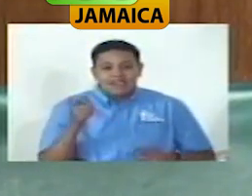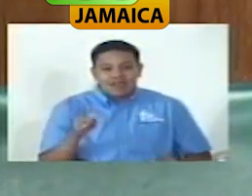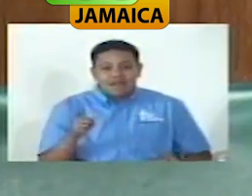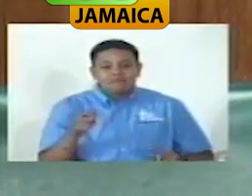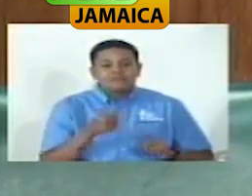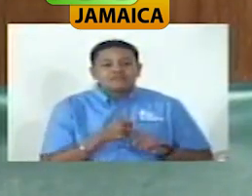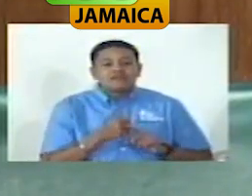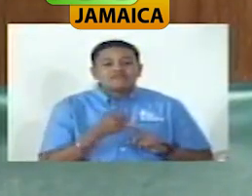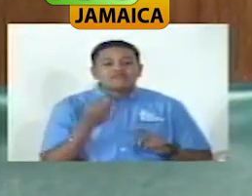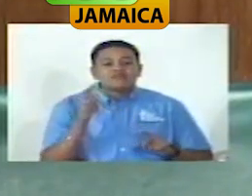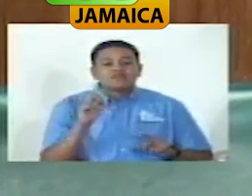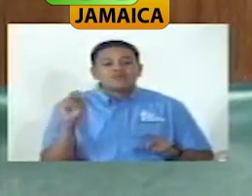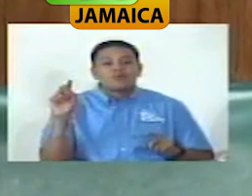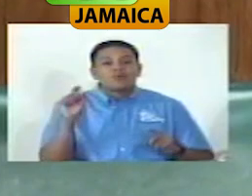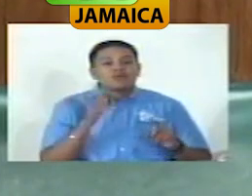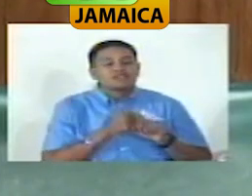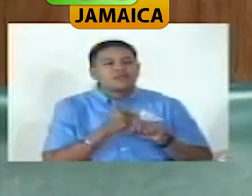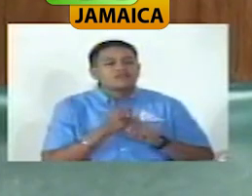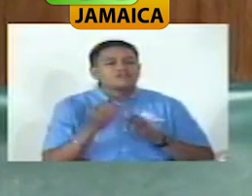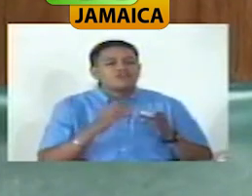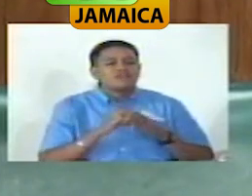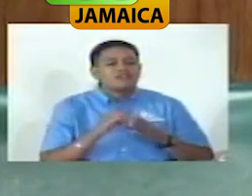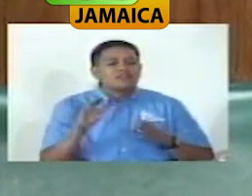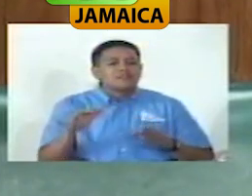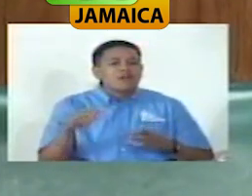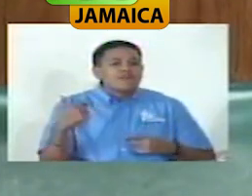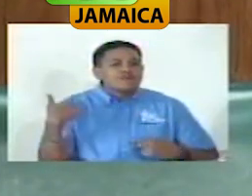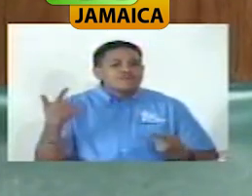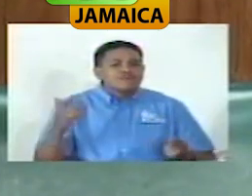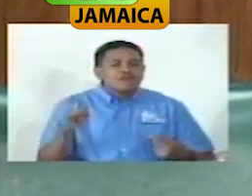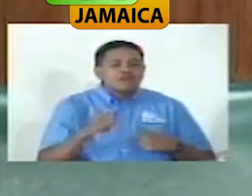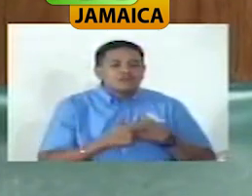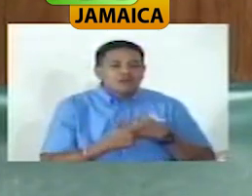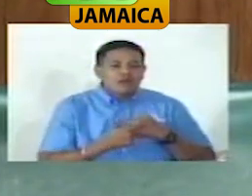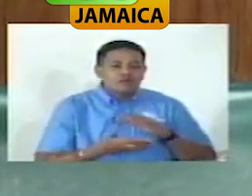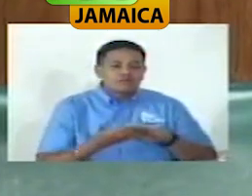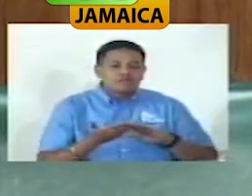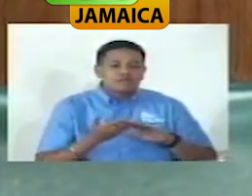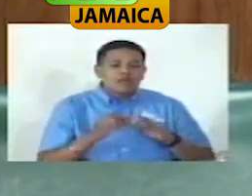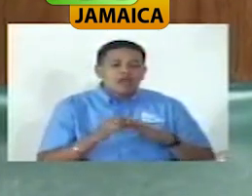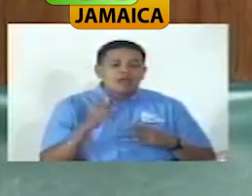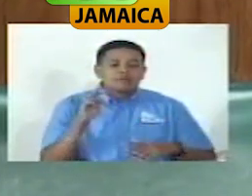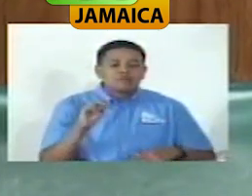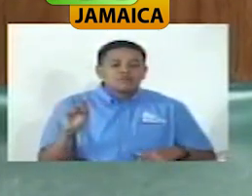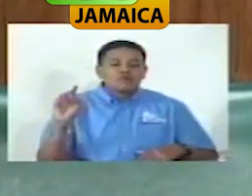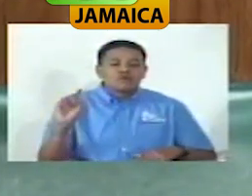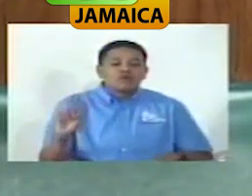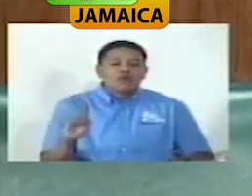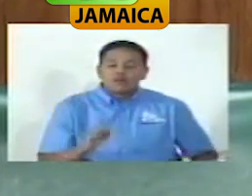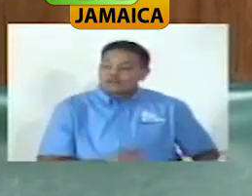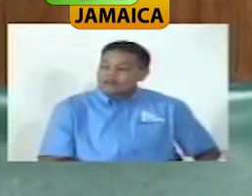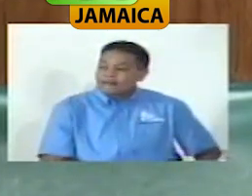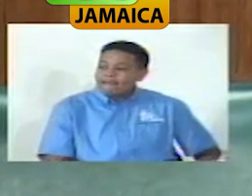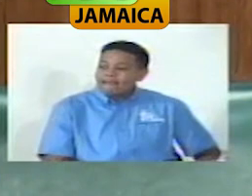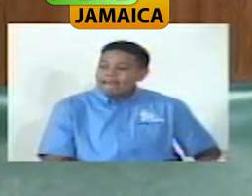and she has served in the Parliament ever since that time in 2001.